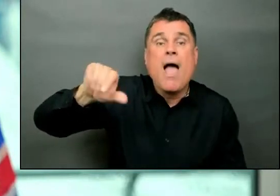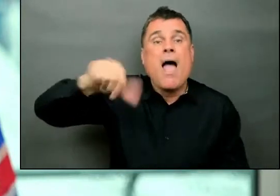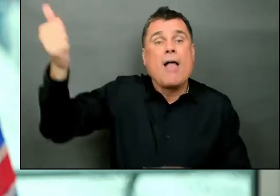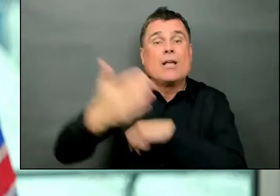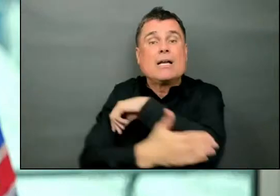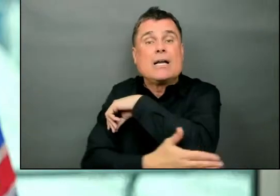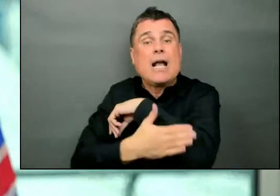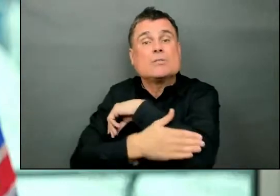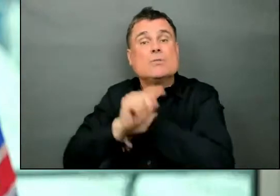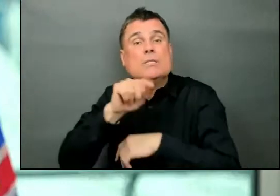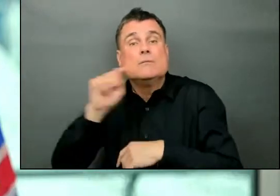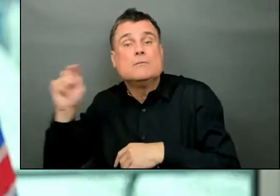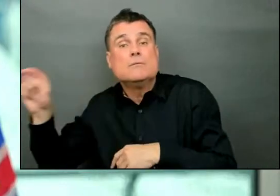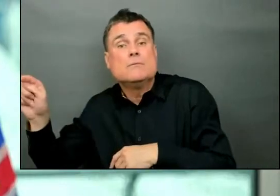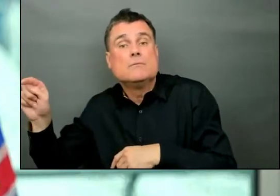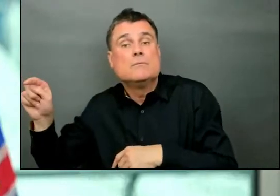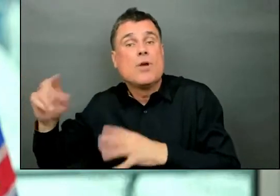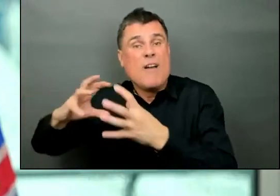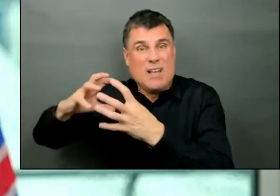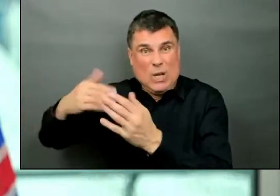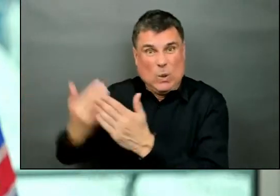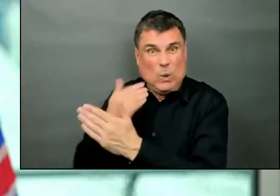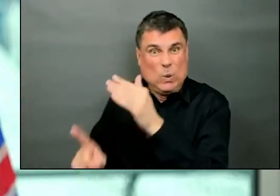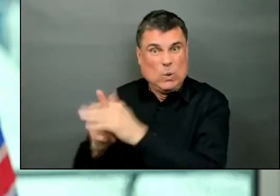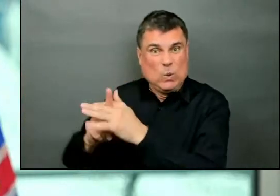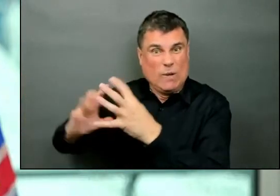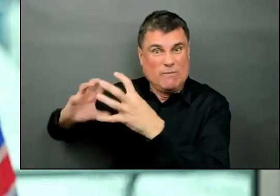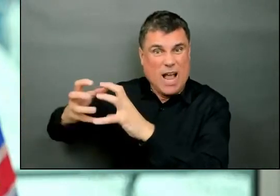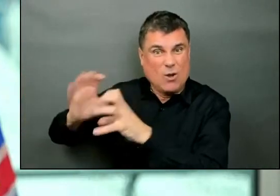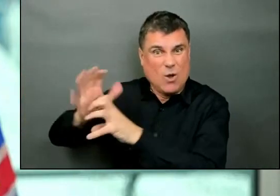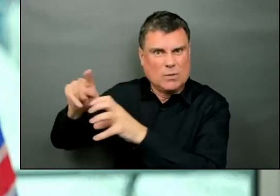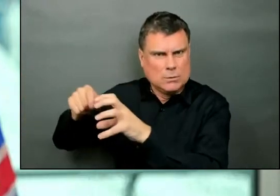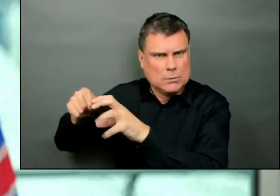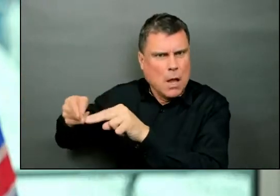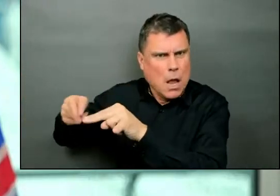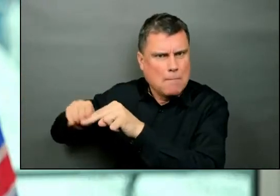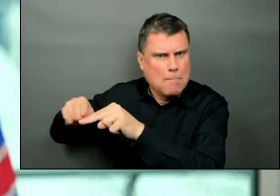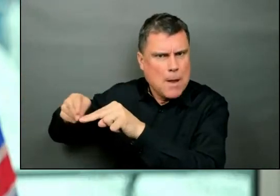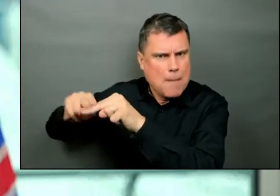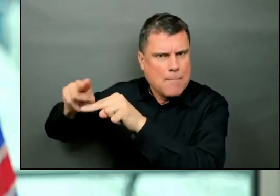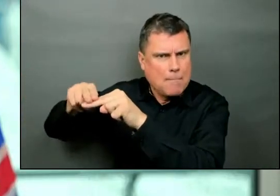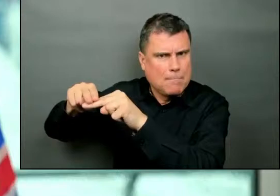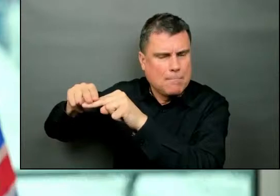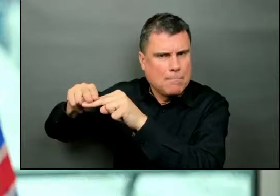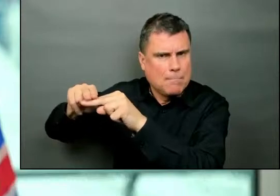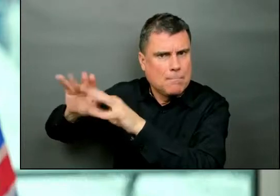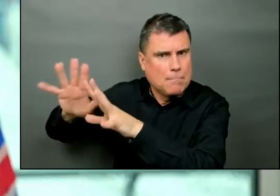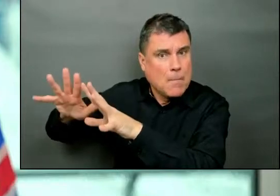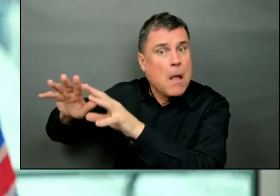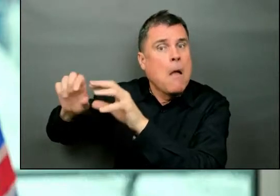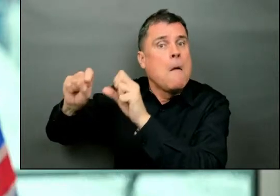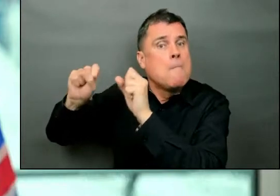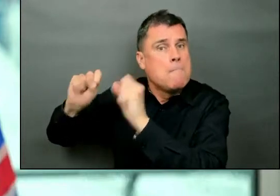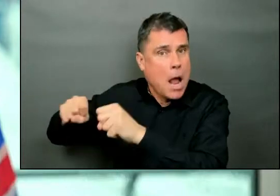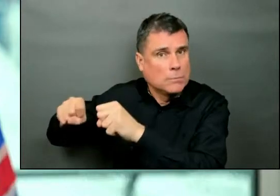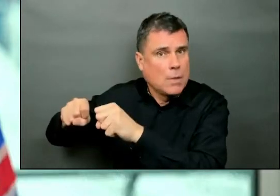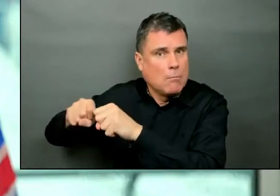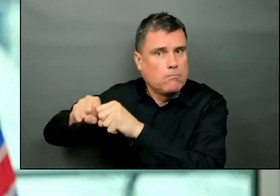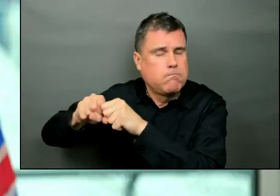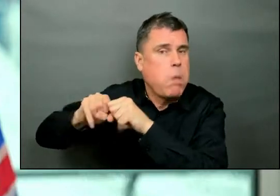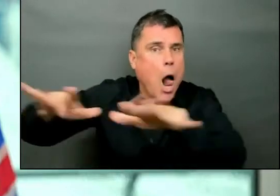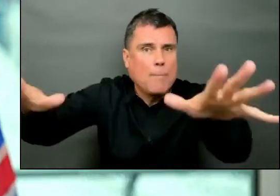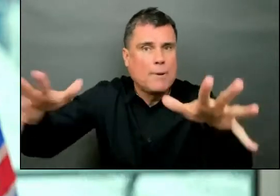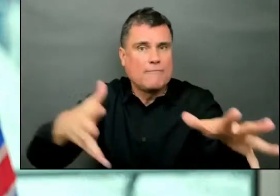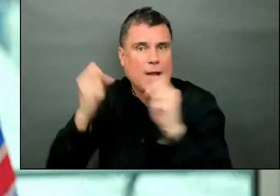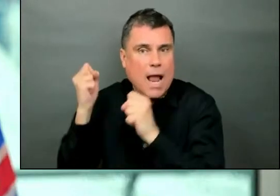concern start building, that we can see rapid takeoff and rapid growth. And then we would need to consider, is